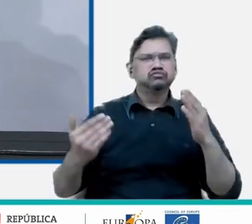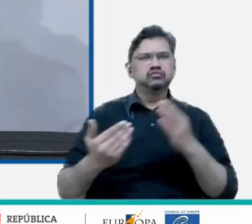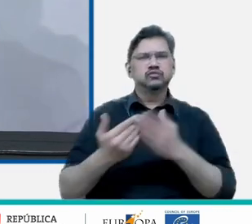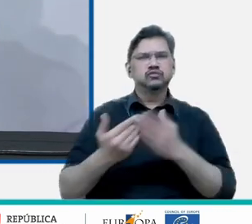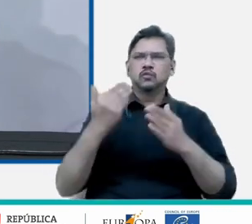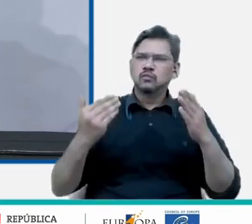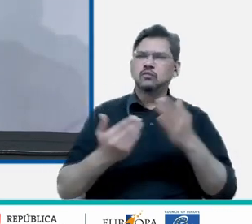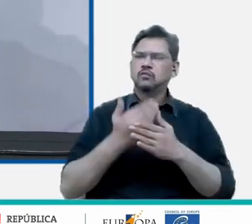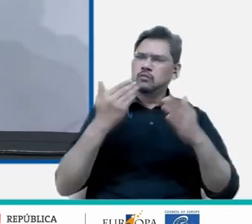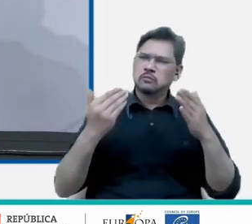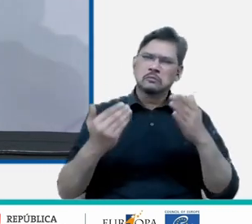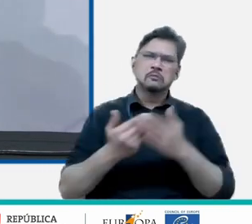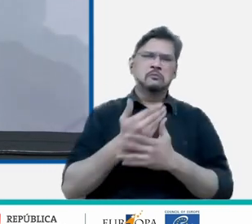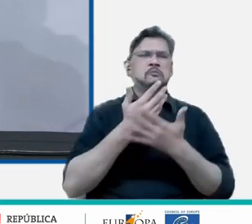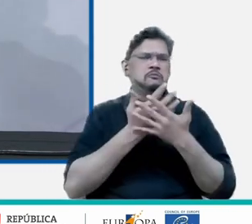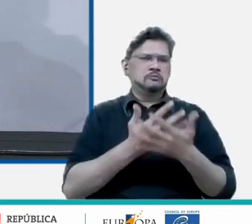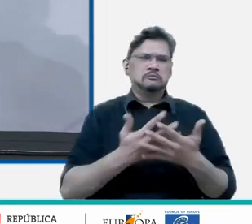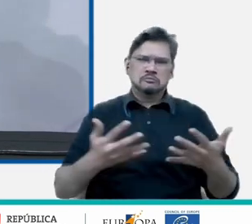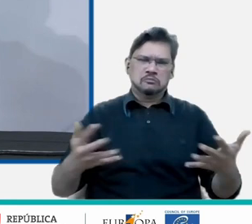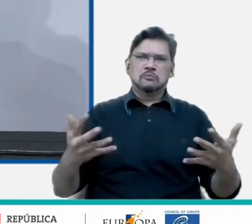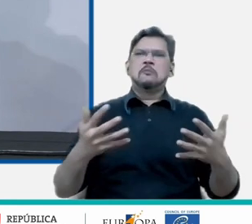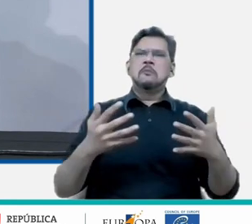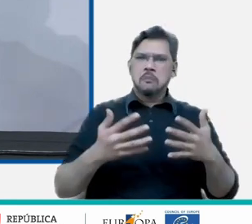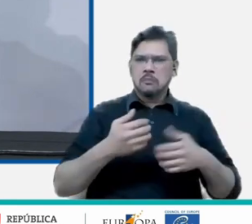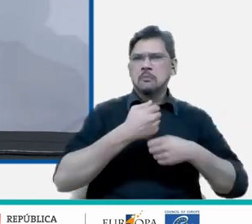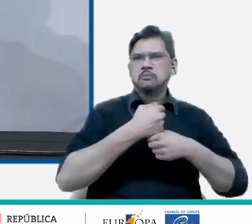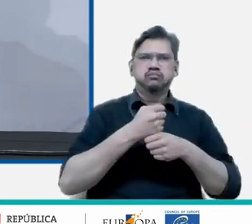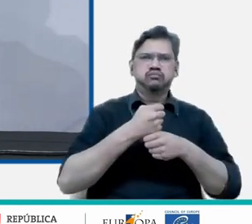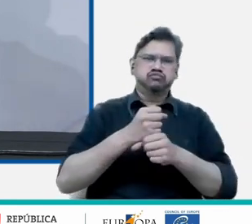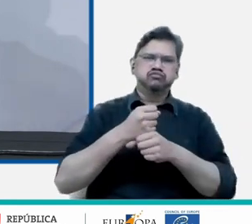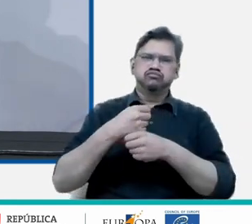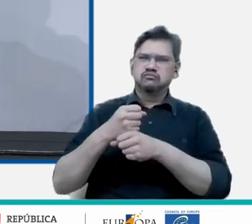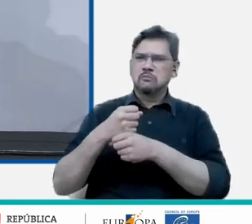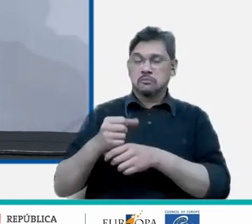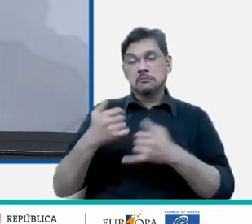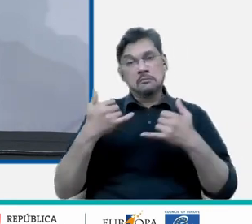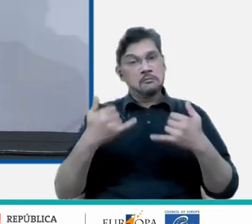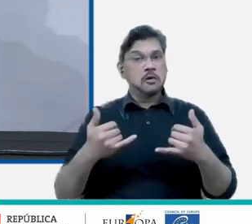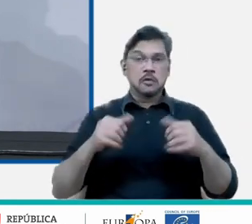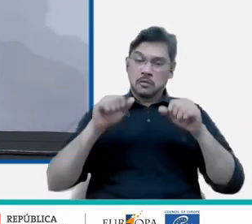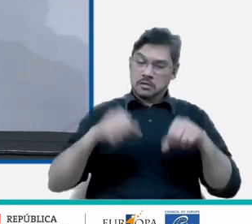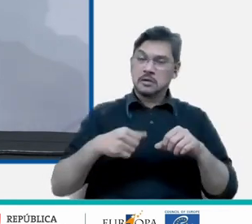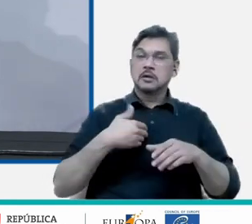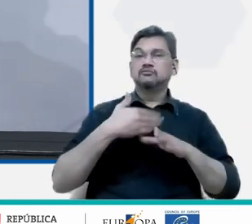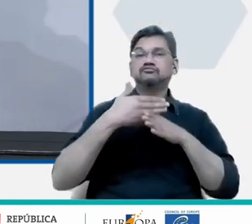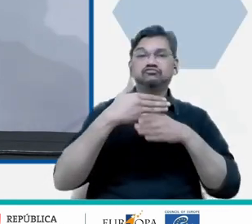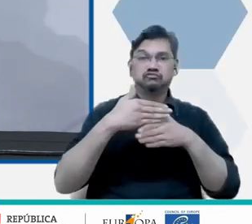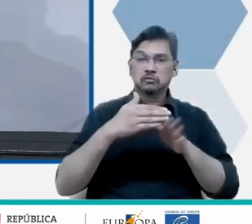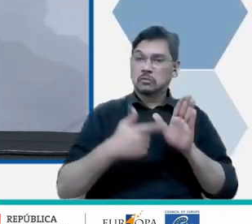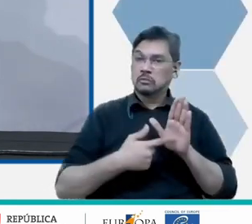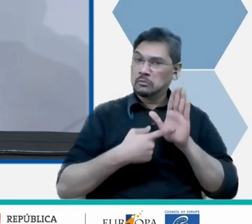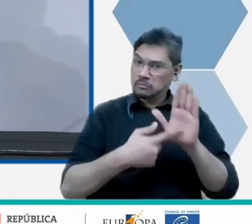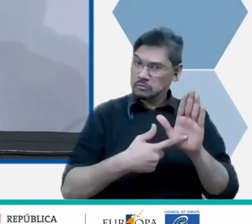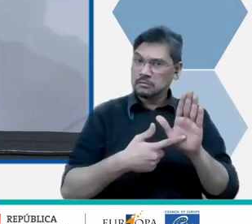of tools that we are going to share. And we have already agreed for the first semester that we, you